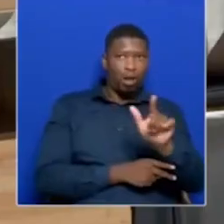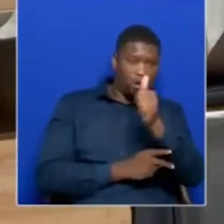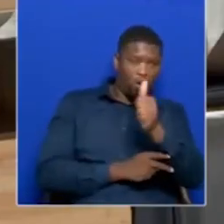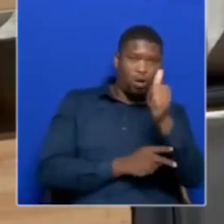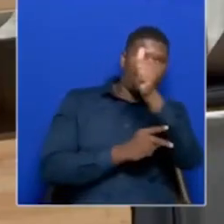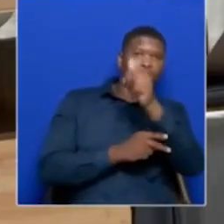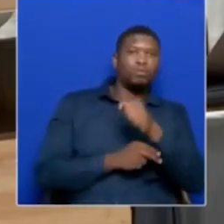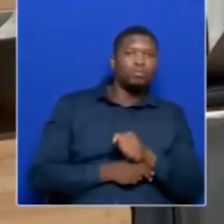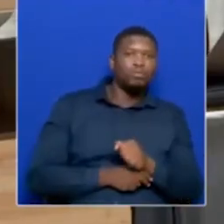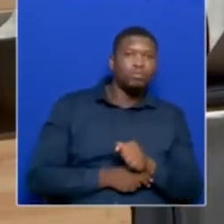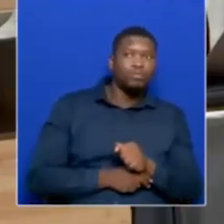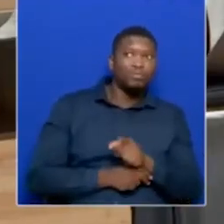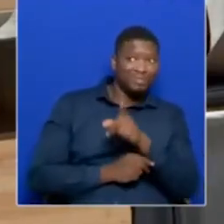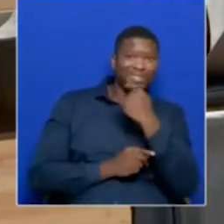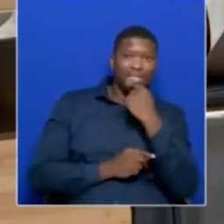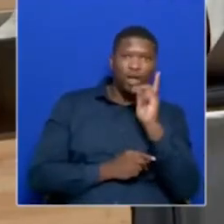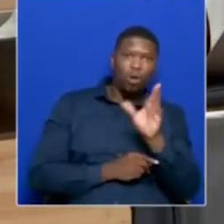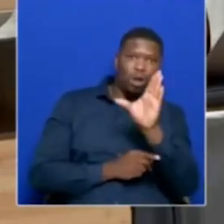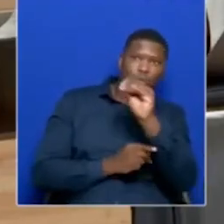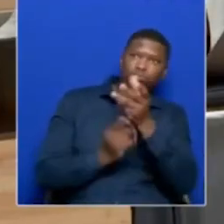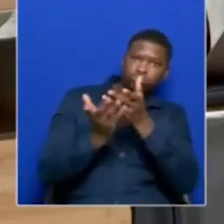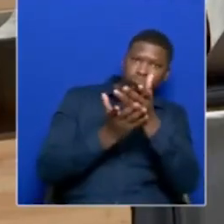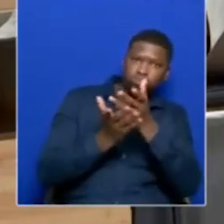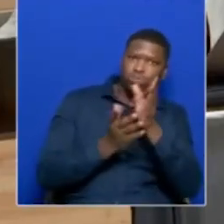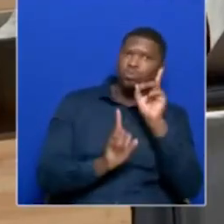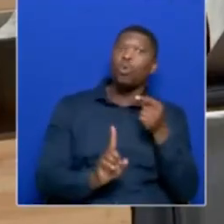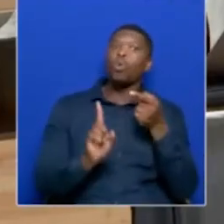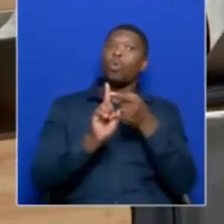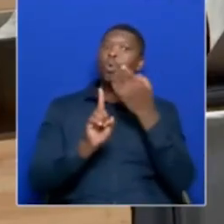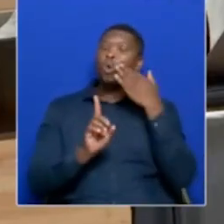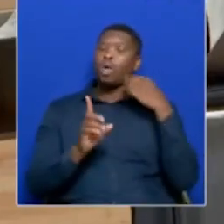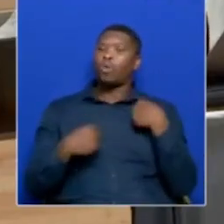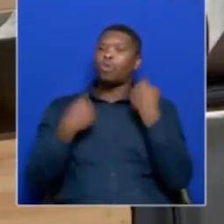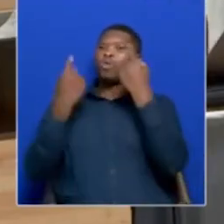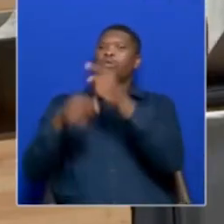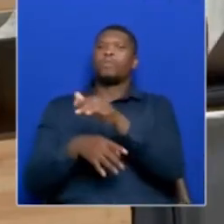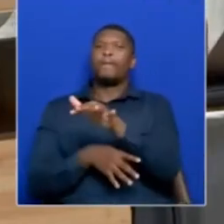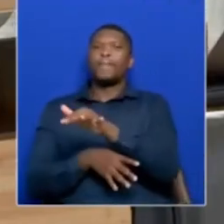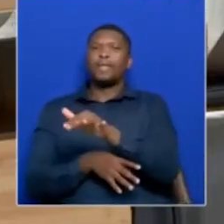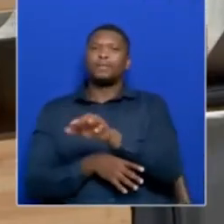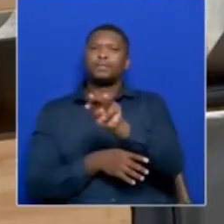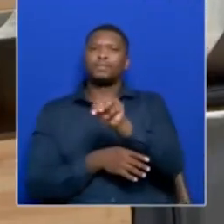go to Mzimkhulu and come back from Mzimkhulu, they get a protection.